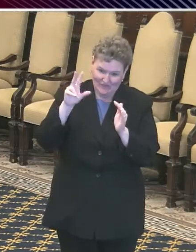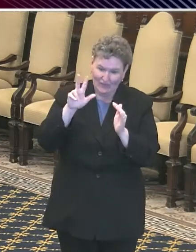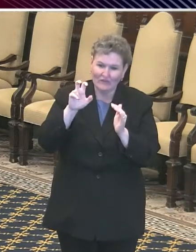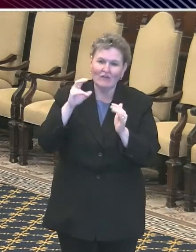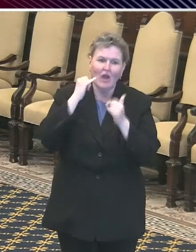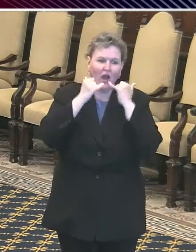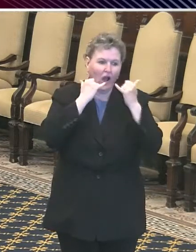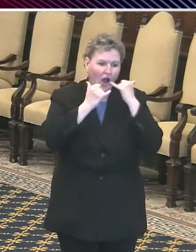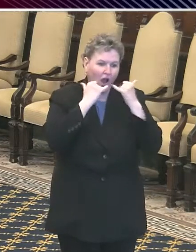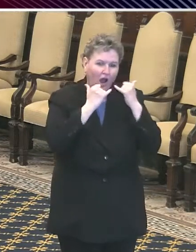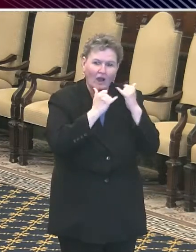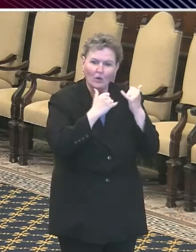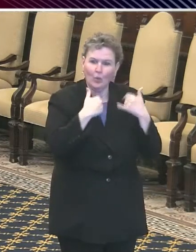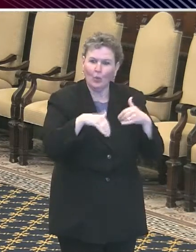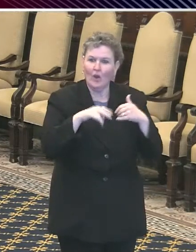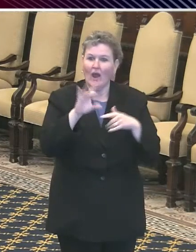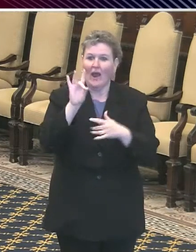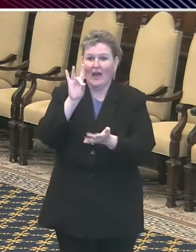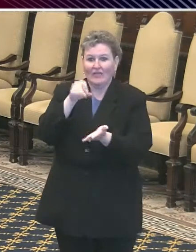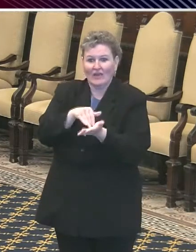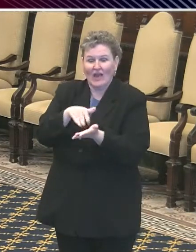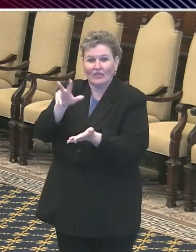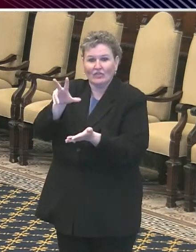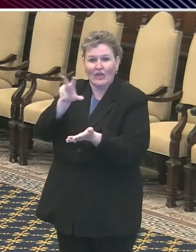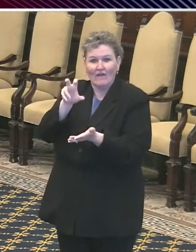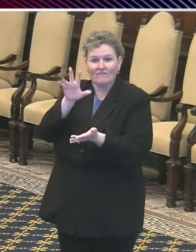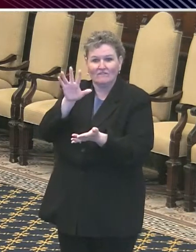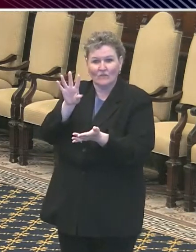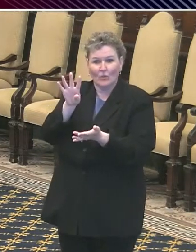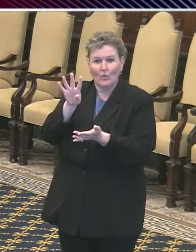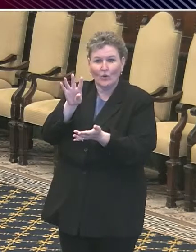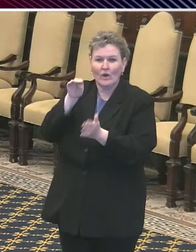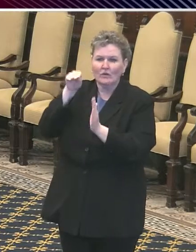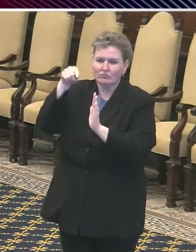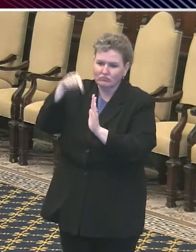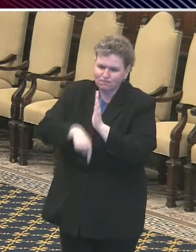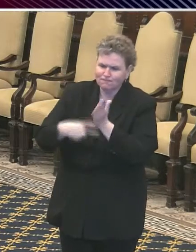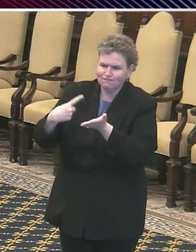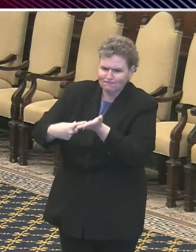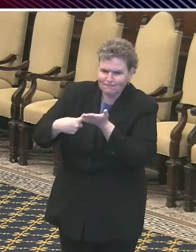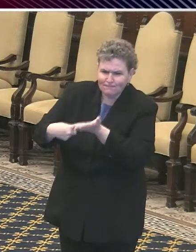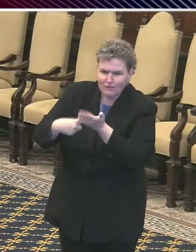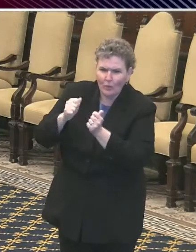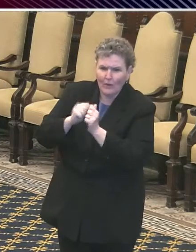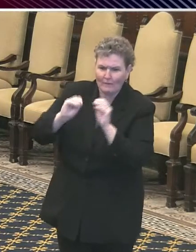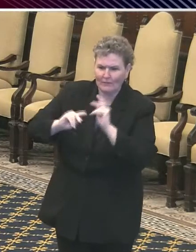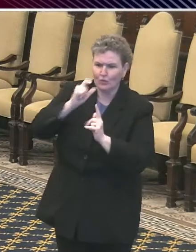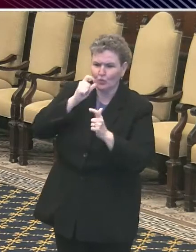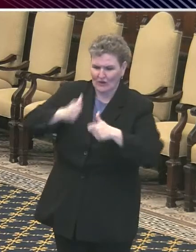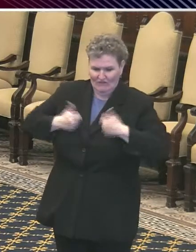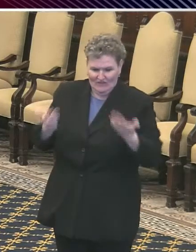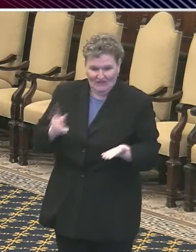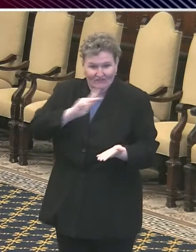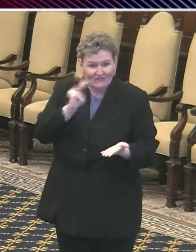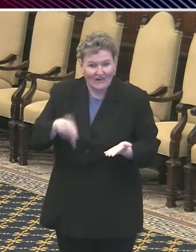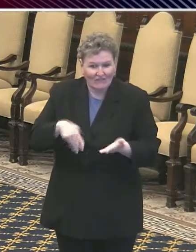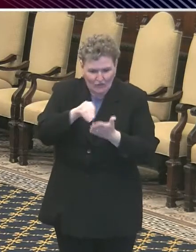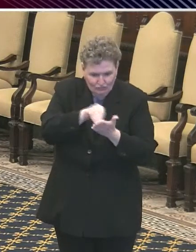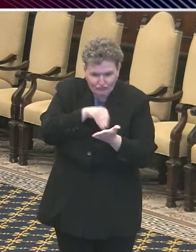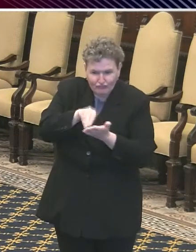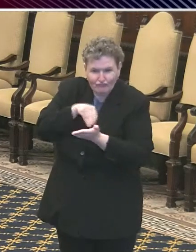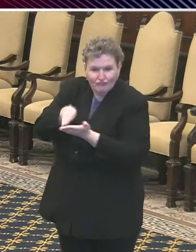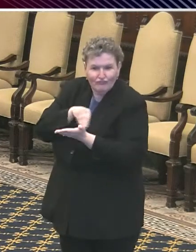has reached a huge milestone in their outreach efforts. Each day, Philly Counts and its volunteers call thousands of households in Philadelphia